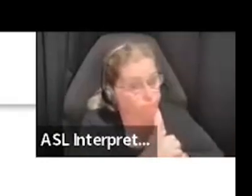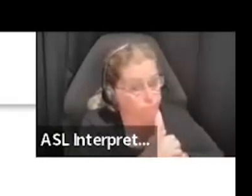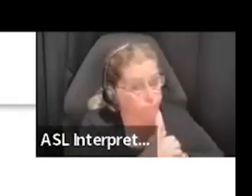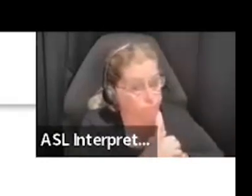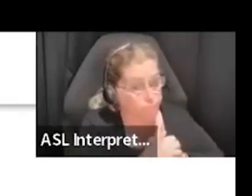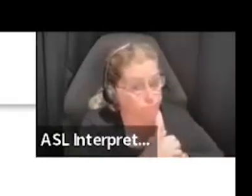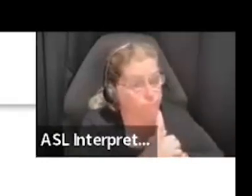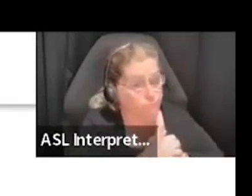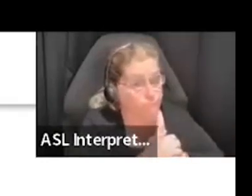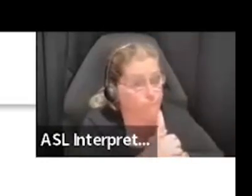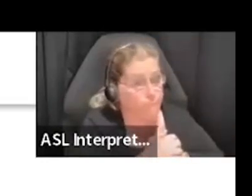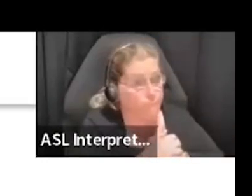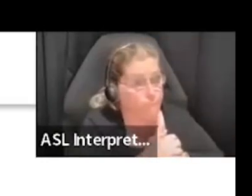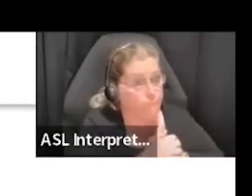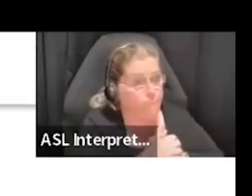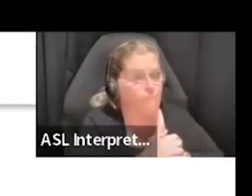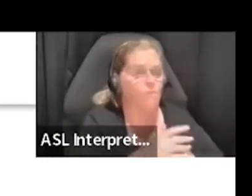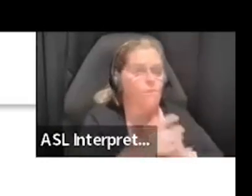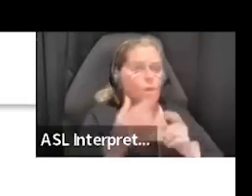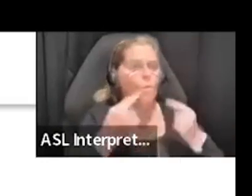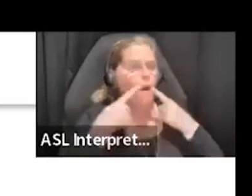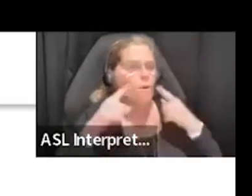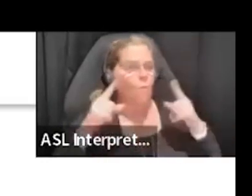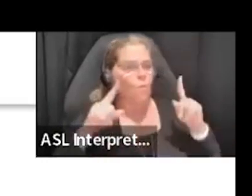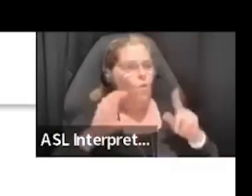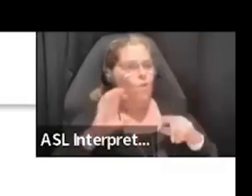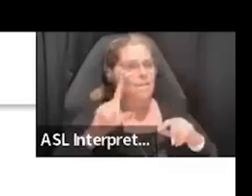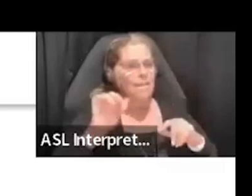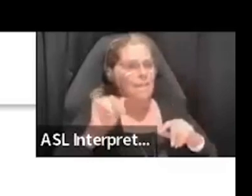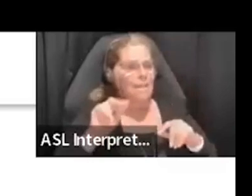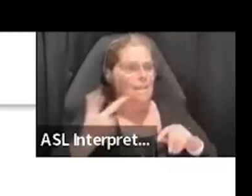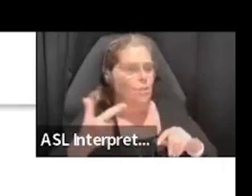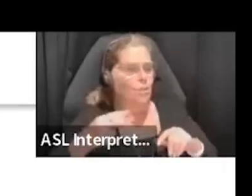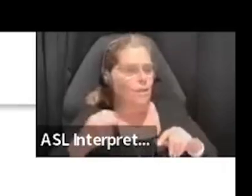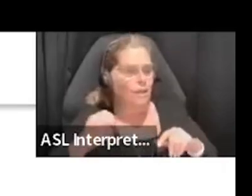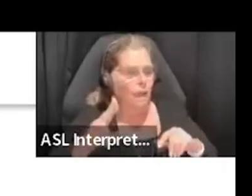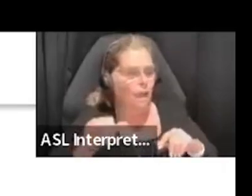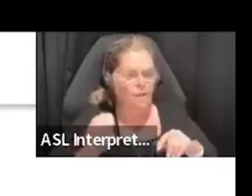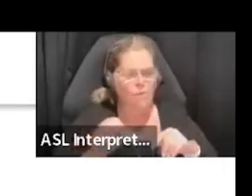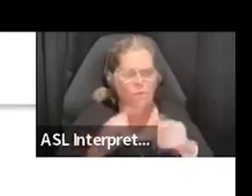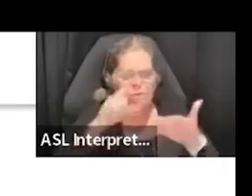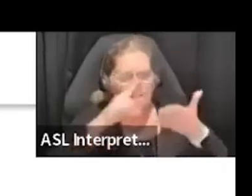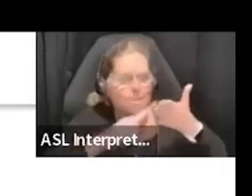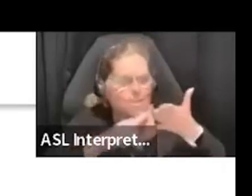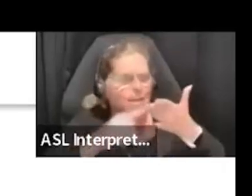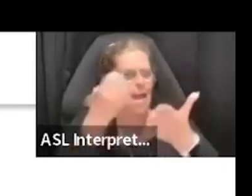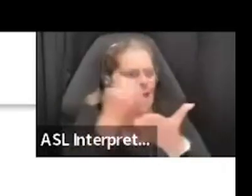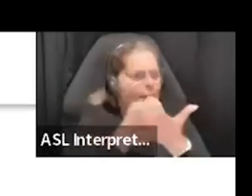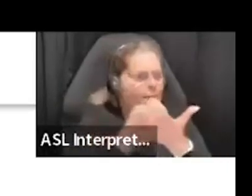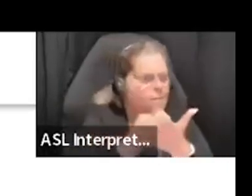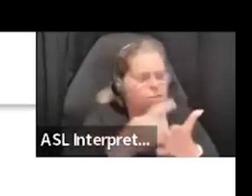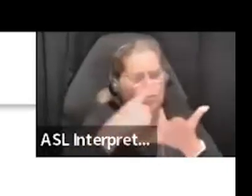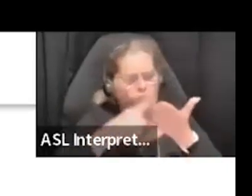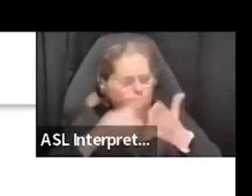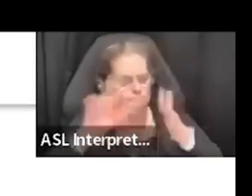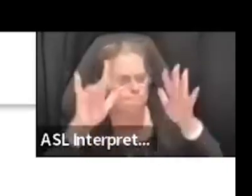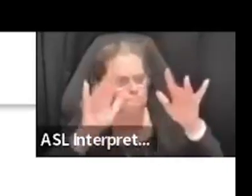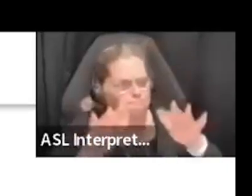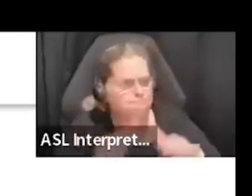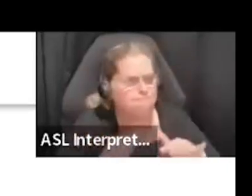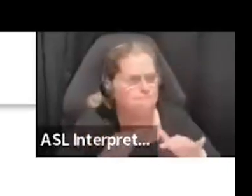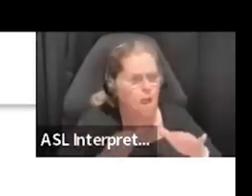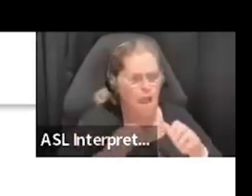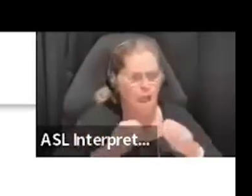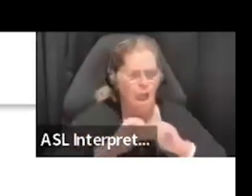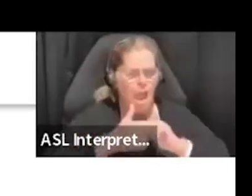you go into like What Works Clearinghouse to figure out some interventions, some strategies for kids, and figuring out how